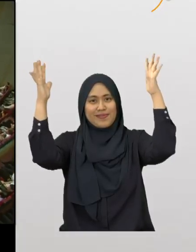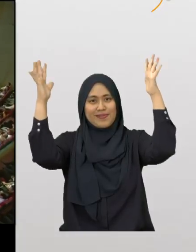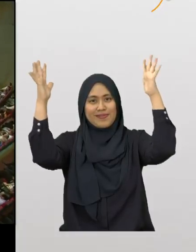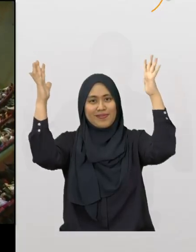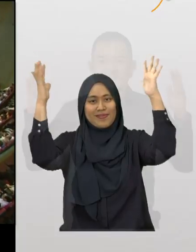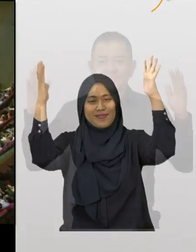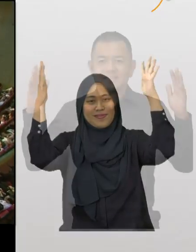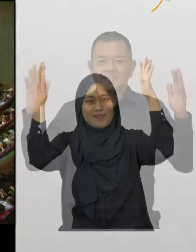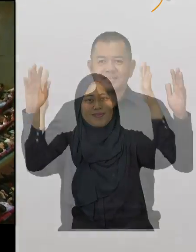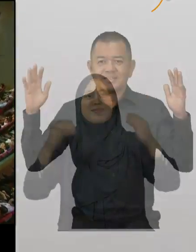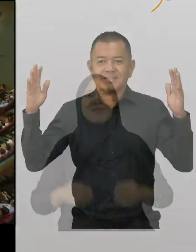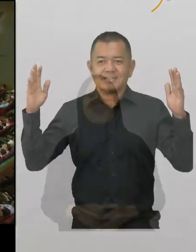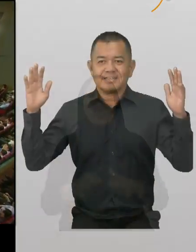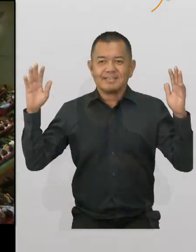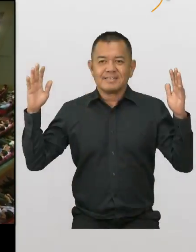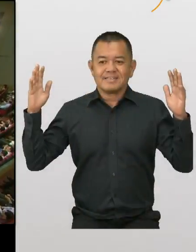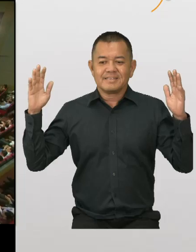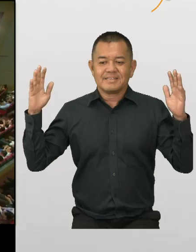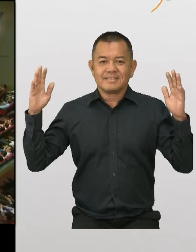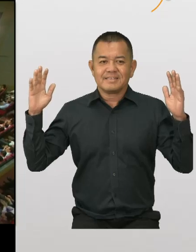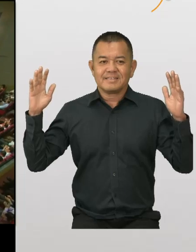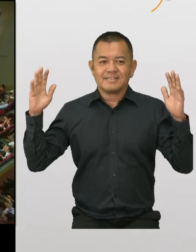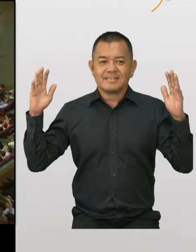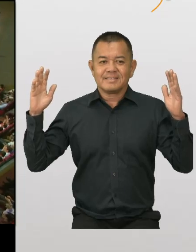Dan selamat Hari Raya Haji juga.